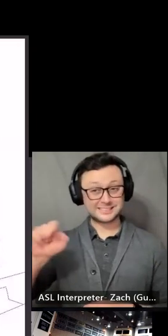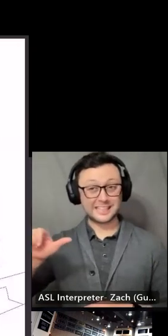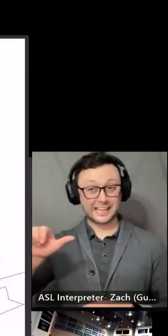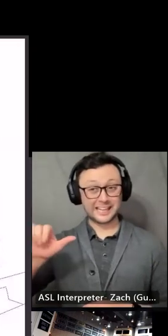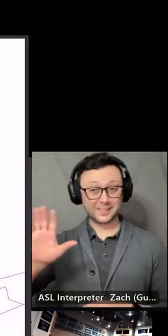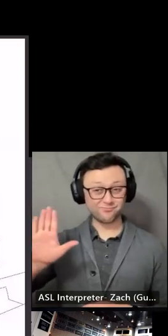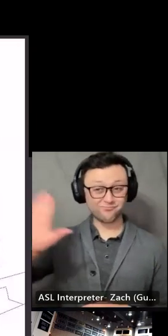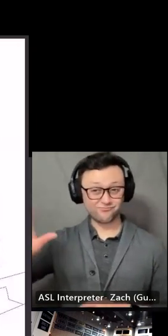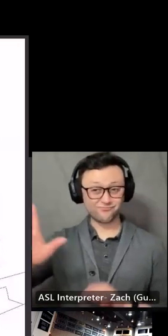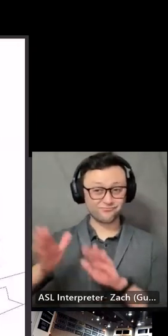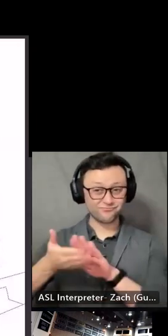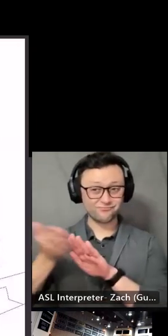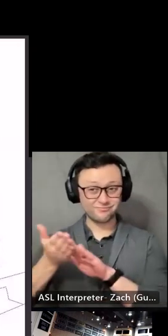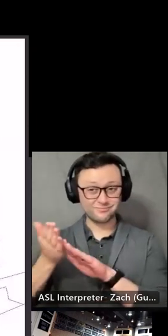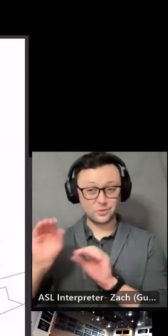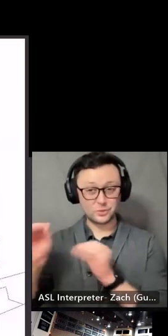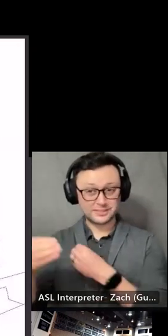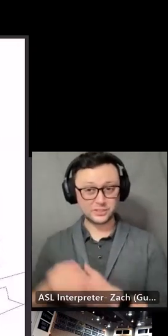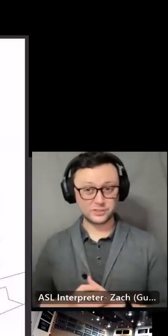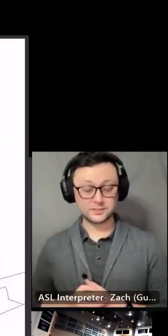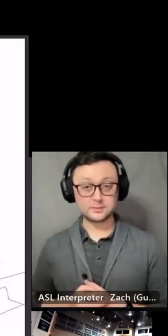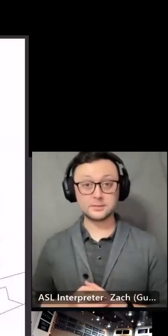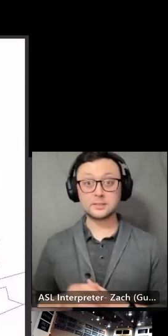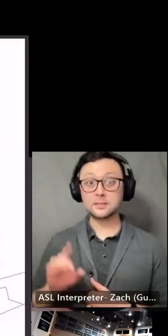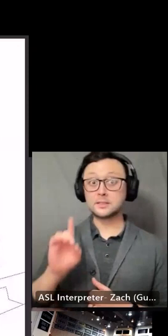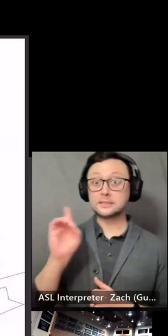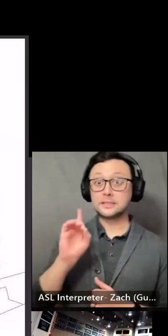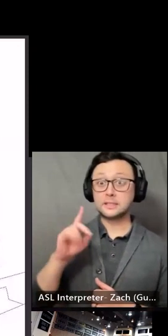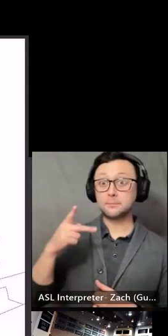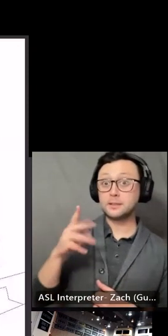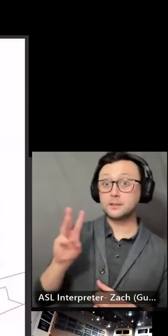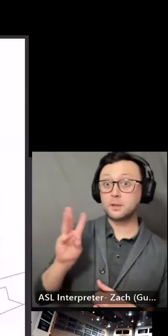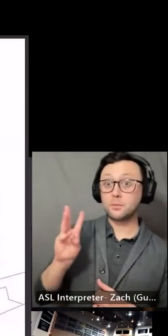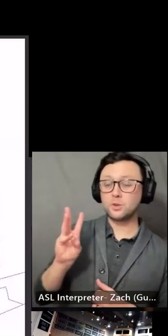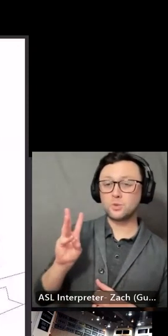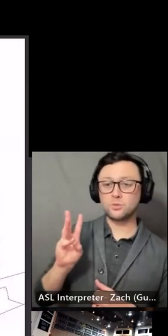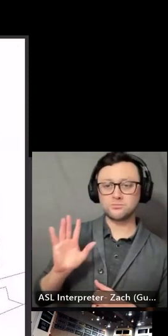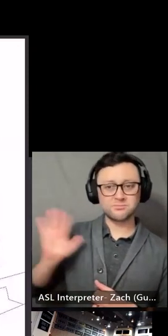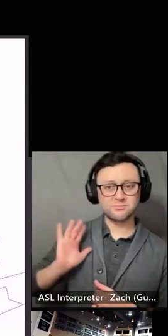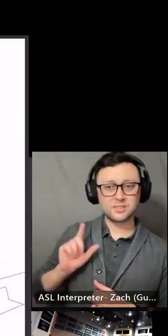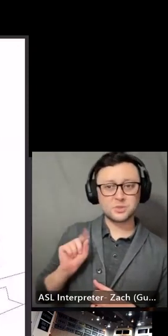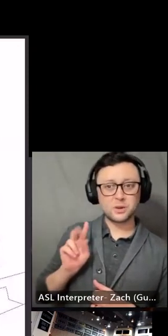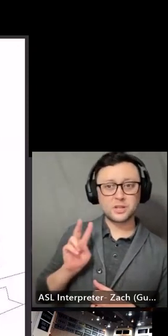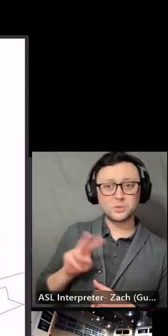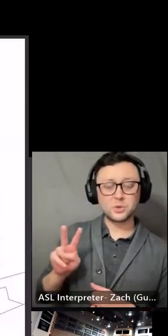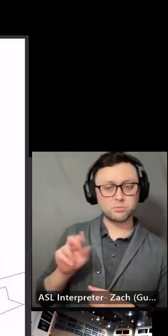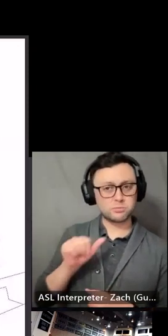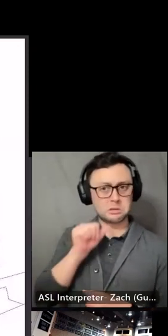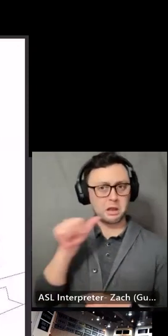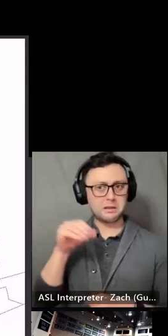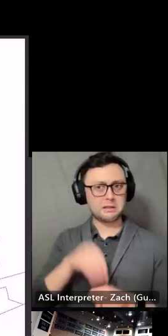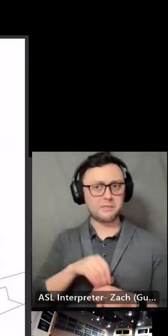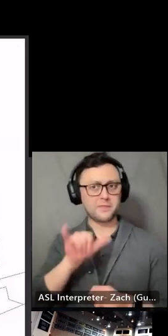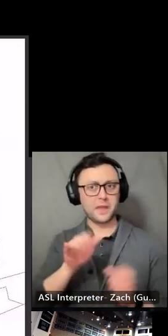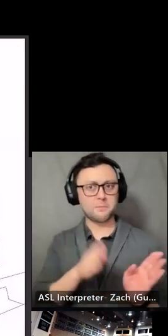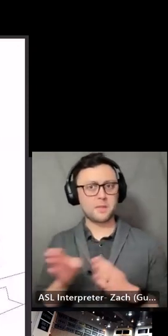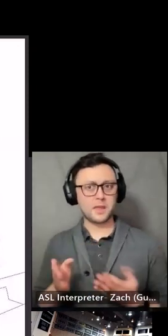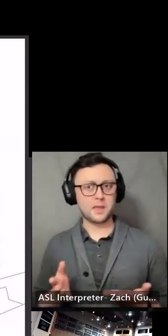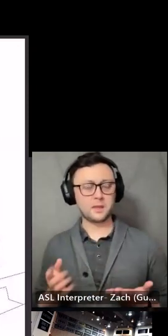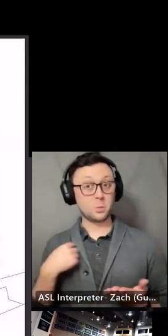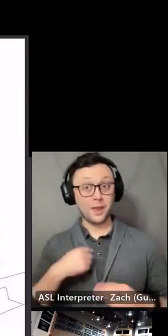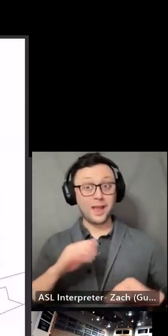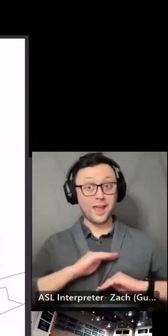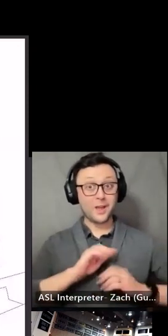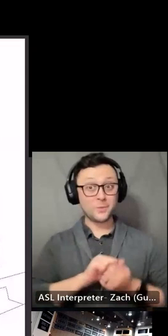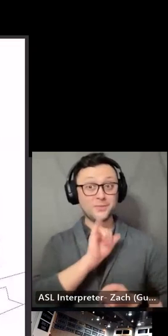And DPW was not in the plan in fall 2022 that we were all pretty happy with.